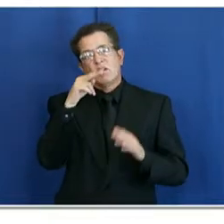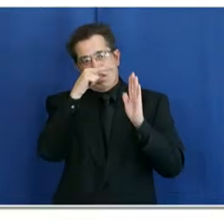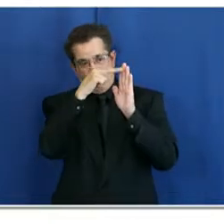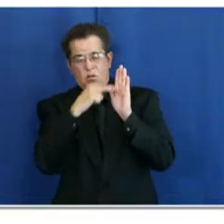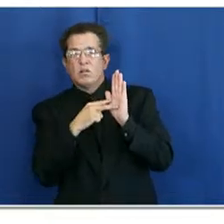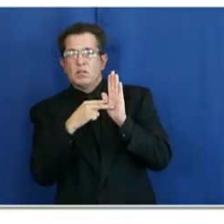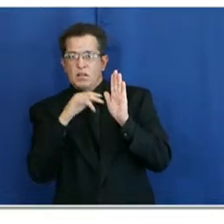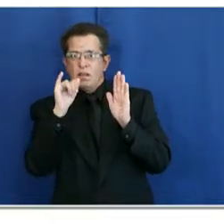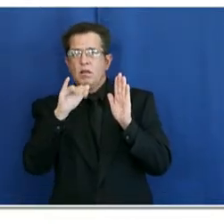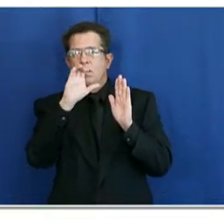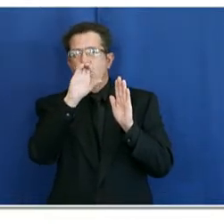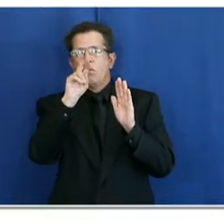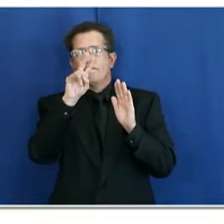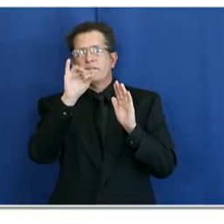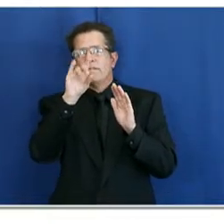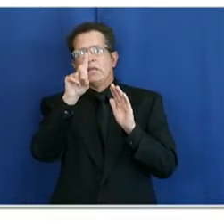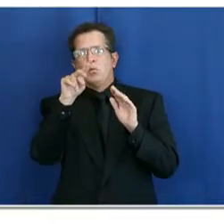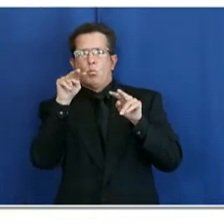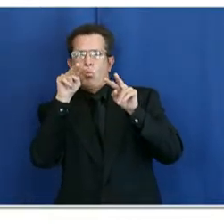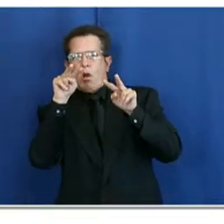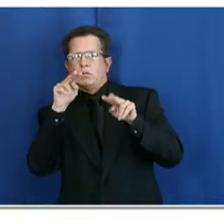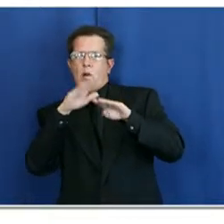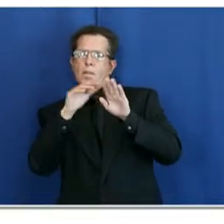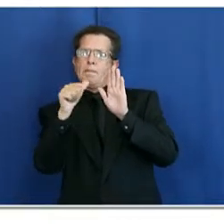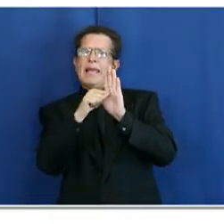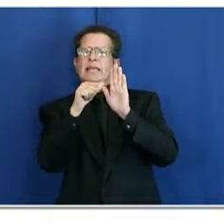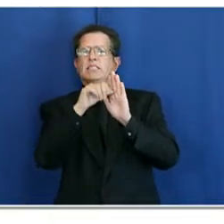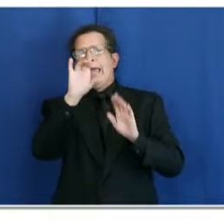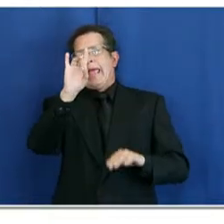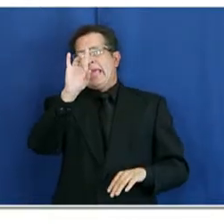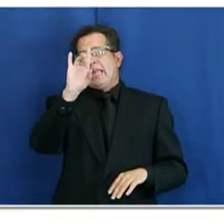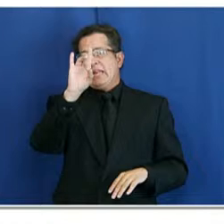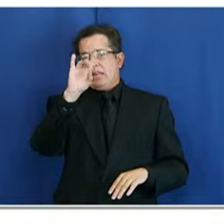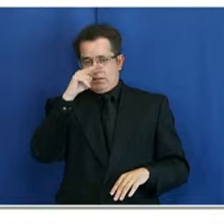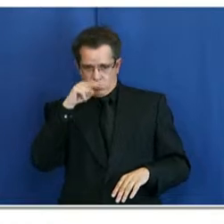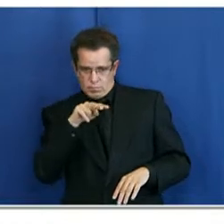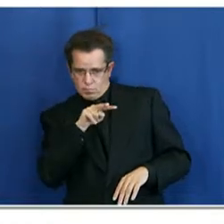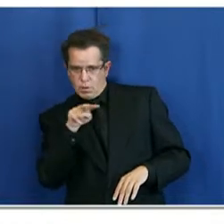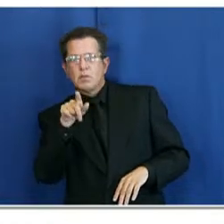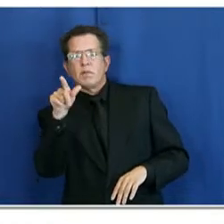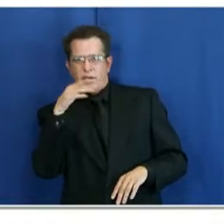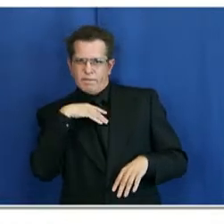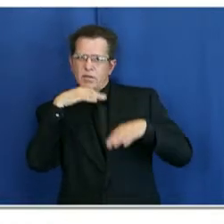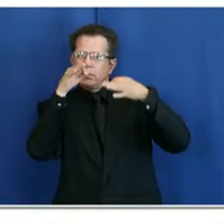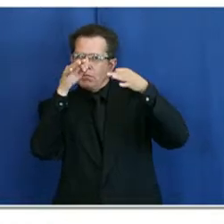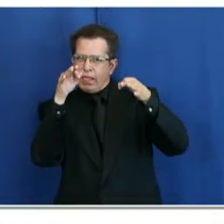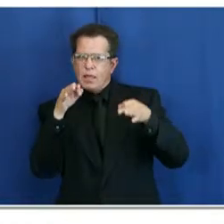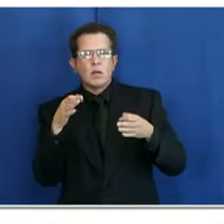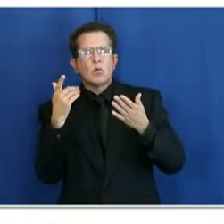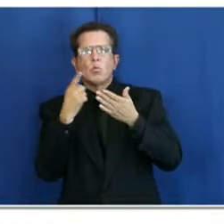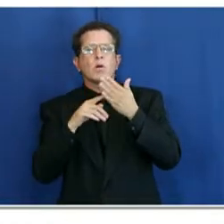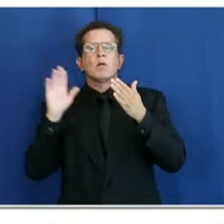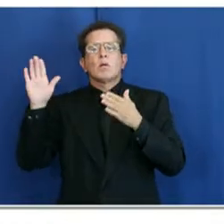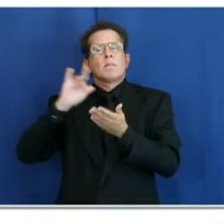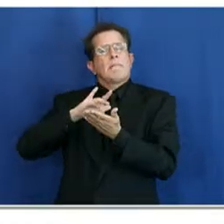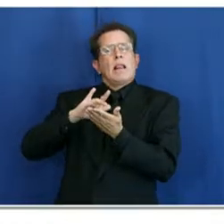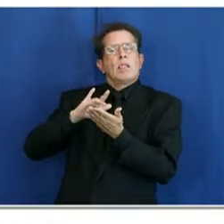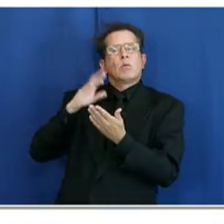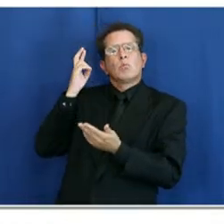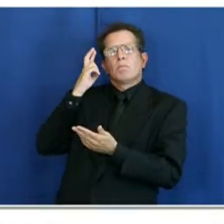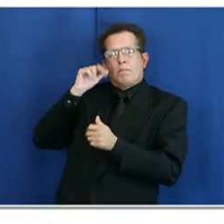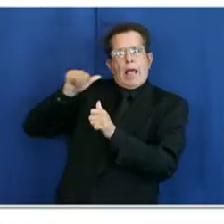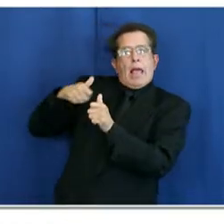for the COVID Watch, and on page 8 there is a description of the types of underlying medical